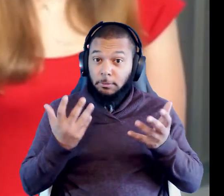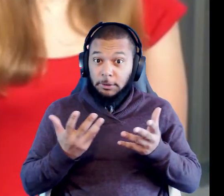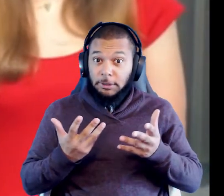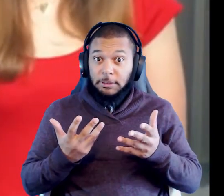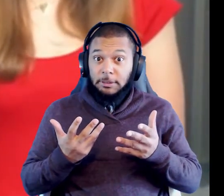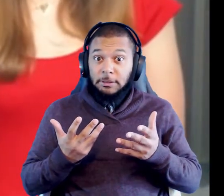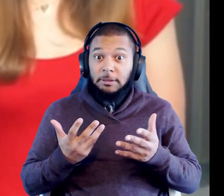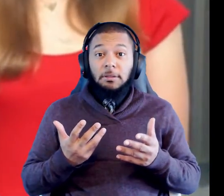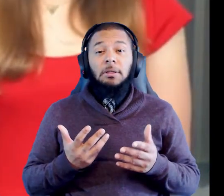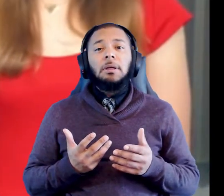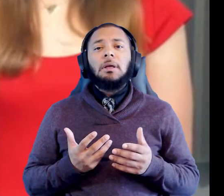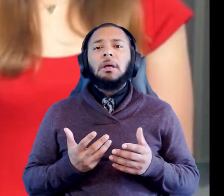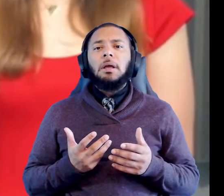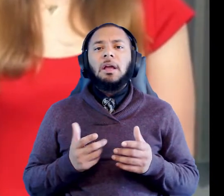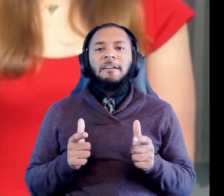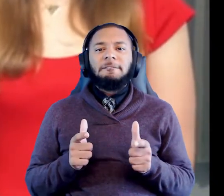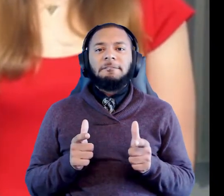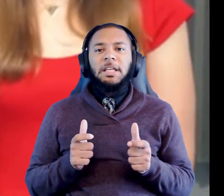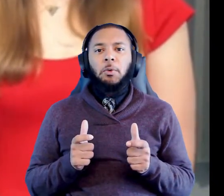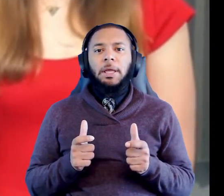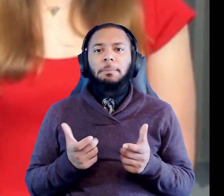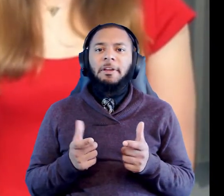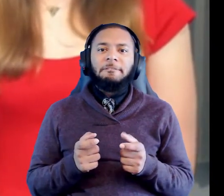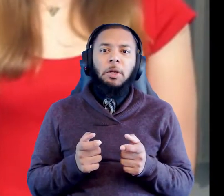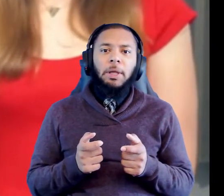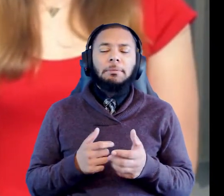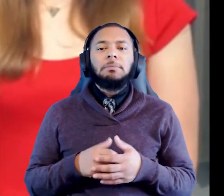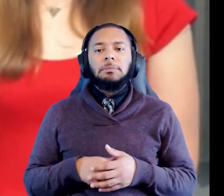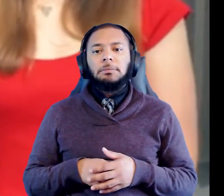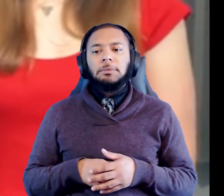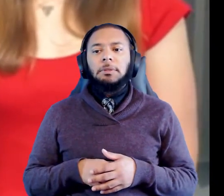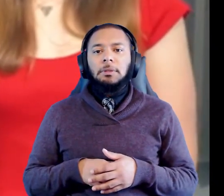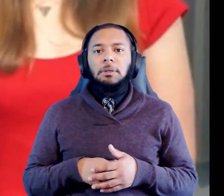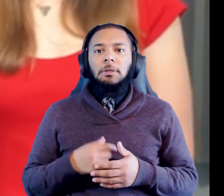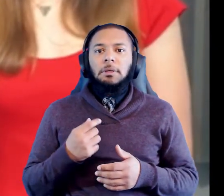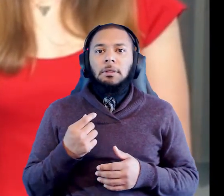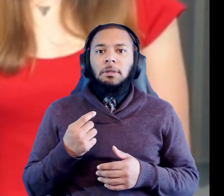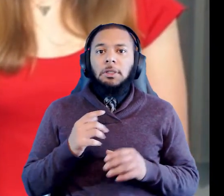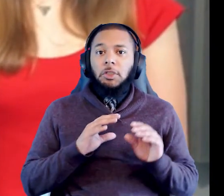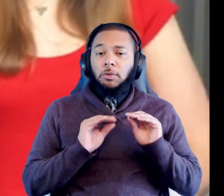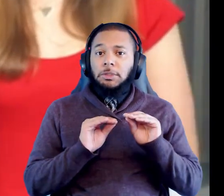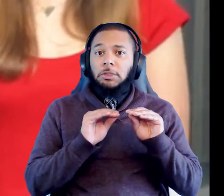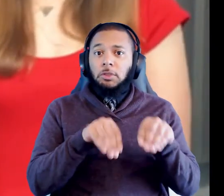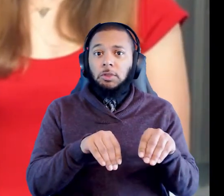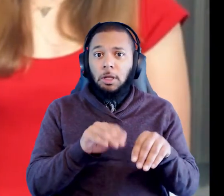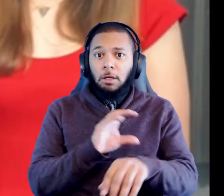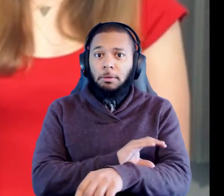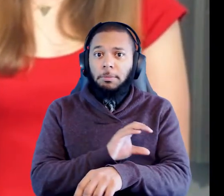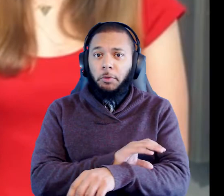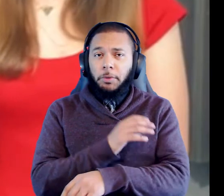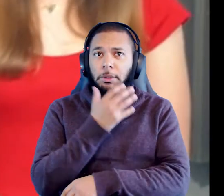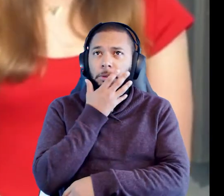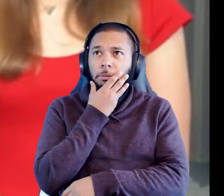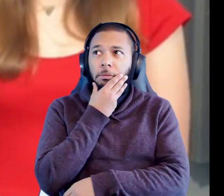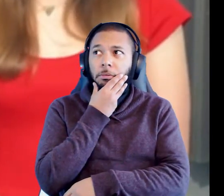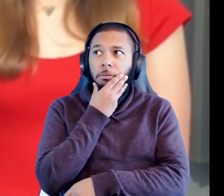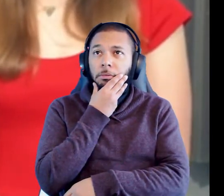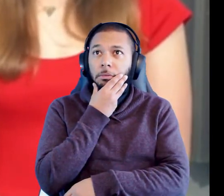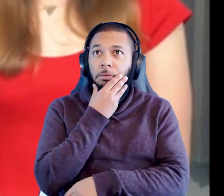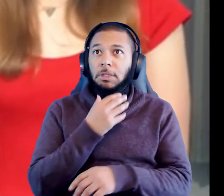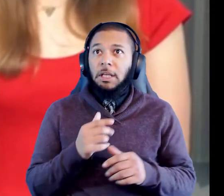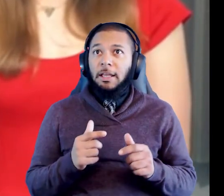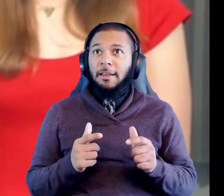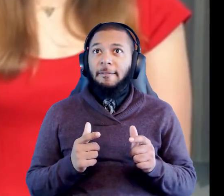is an example of a video game system or a computer game that's installed onto your computer so think our video